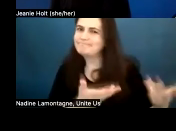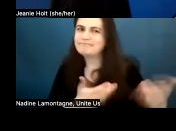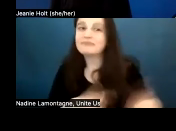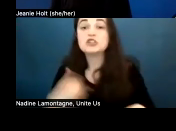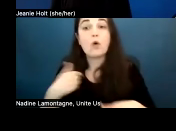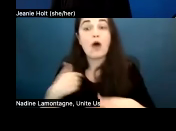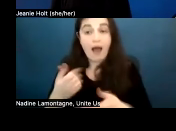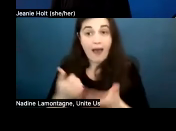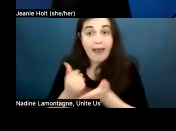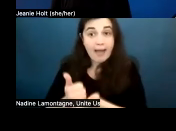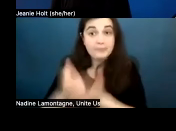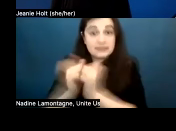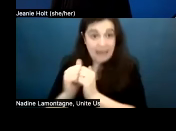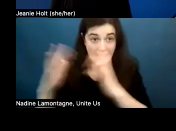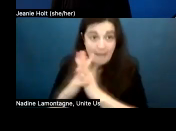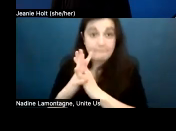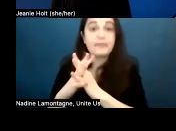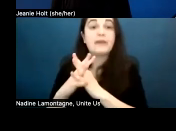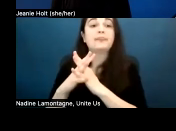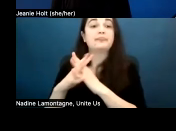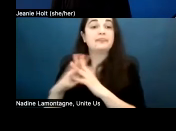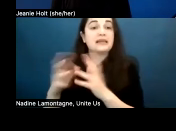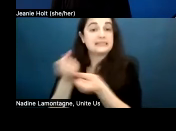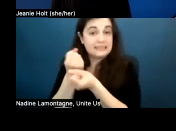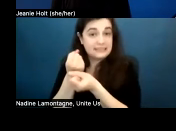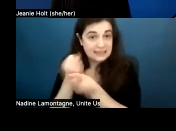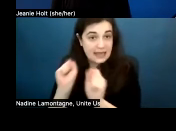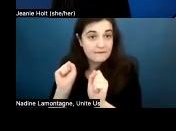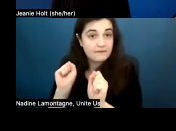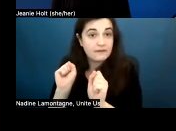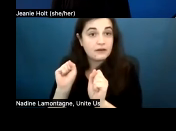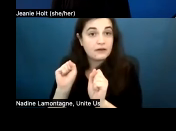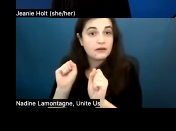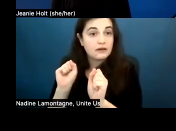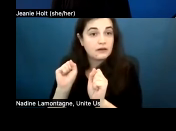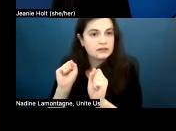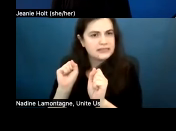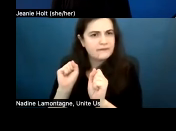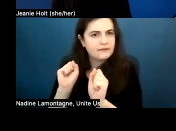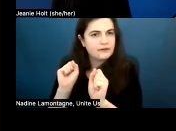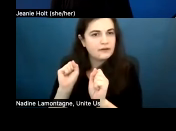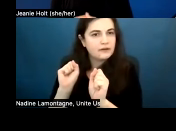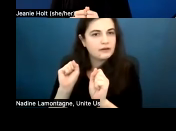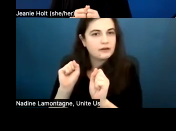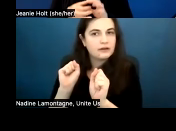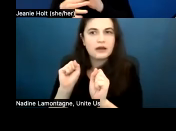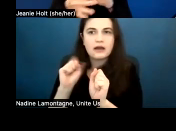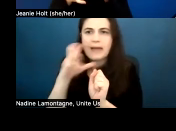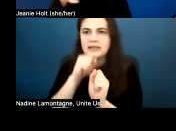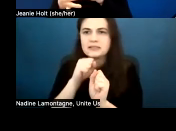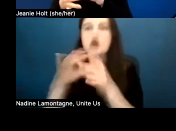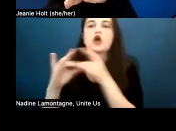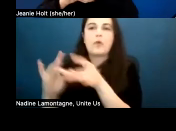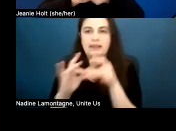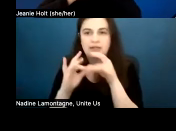Safe Communities Coalition. We're about a year old. I guess I've been there for about a year. The organization was founded